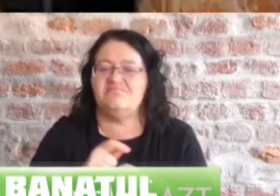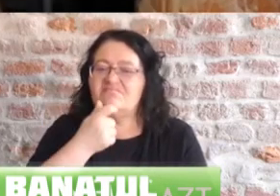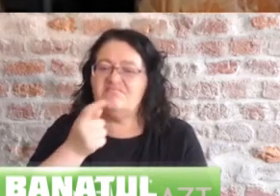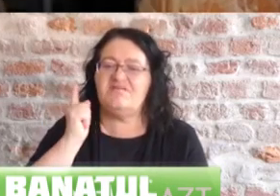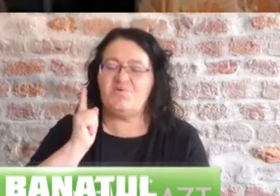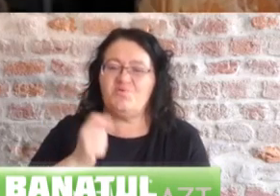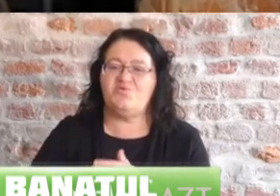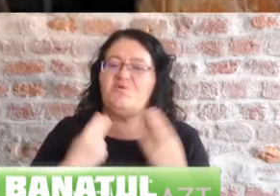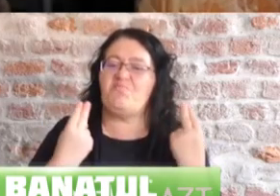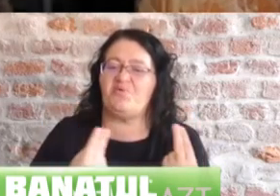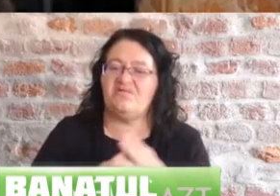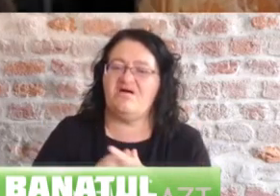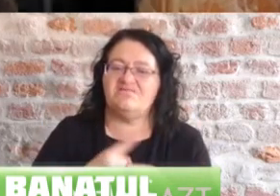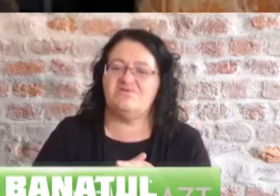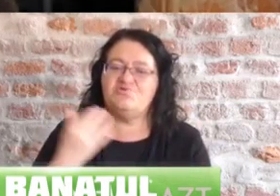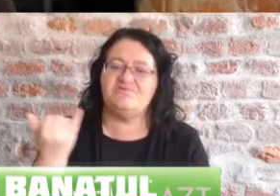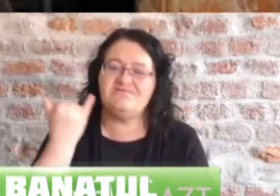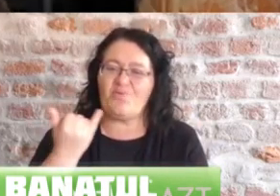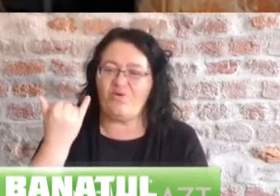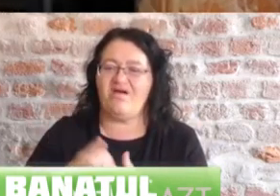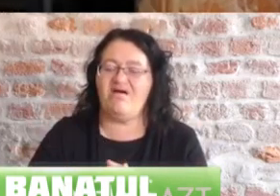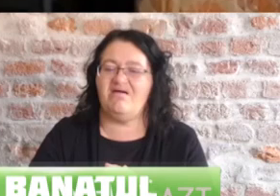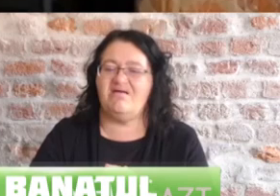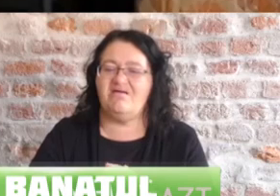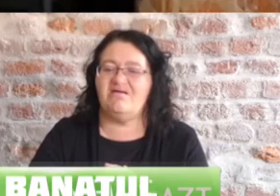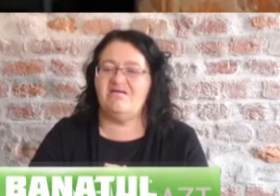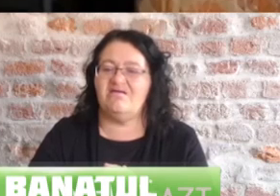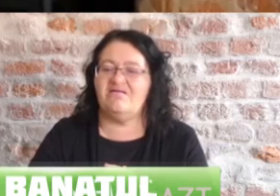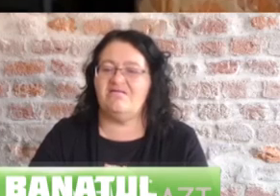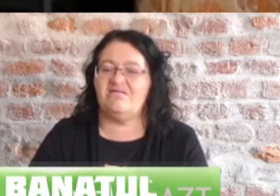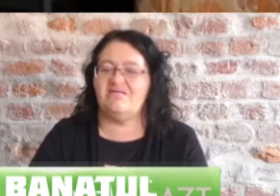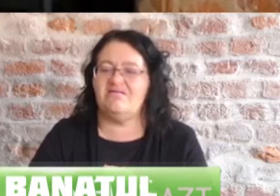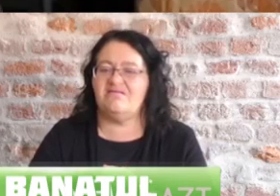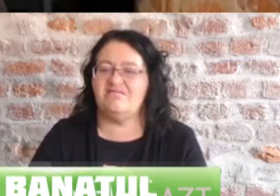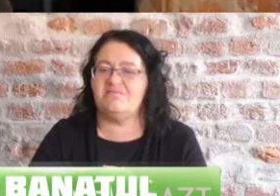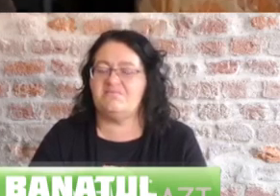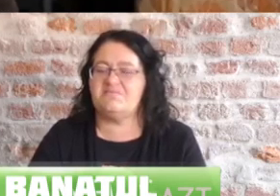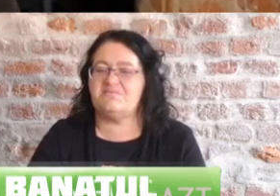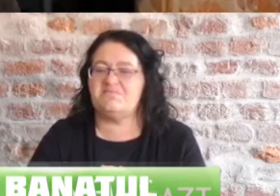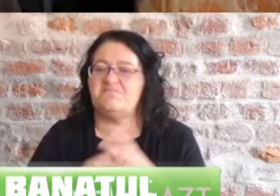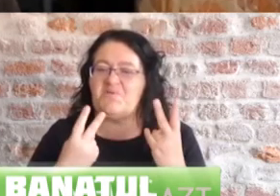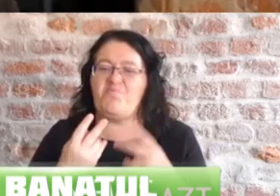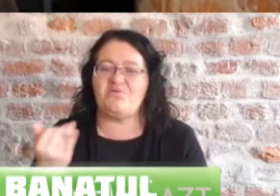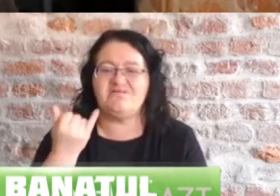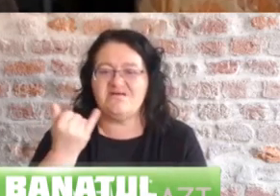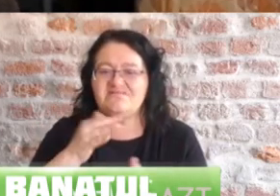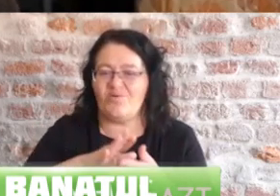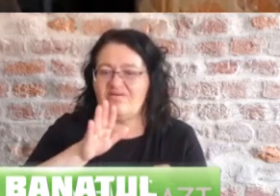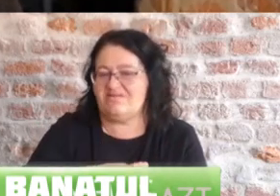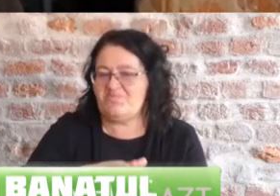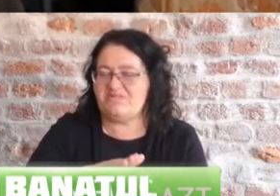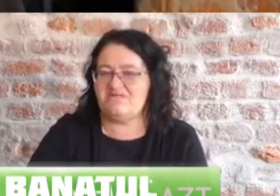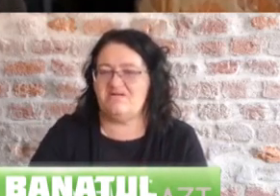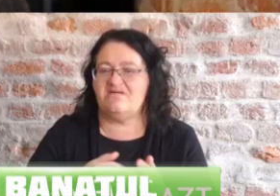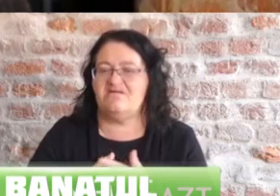without forgetting the importance of the history, because we are in presence of the history, and